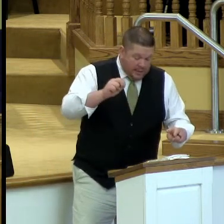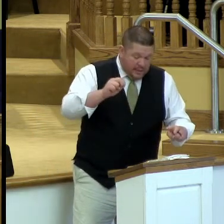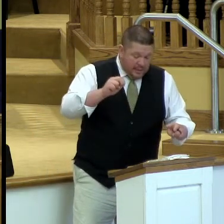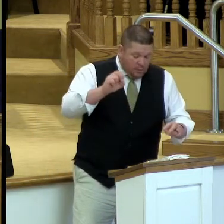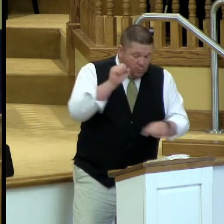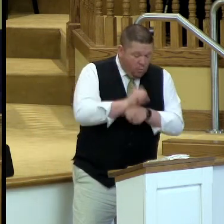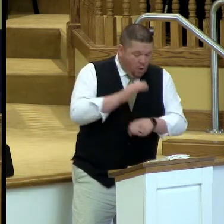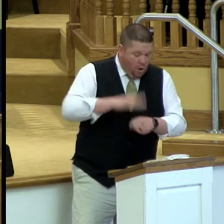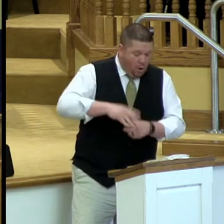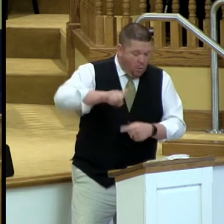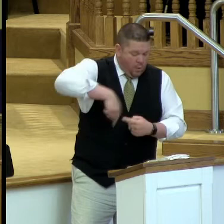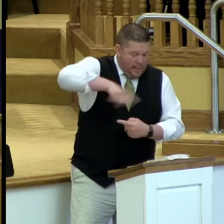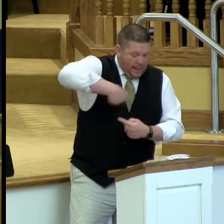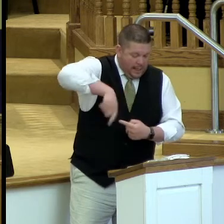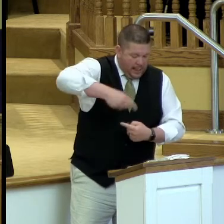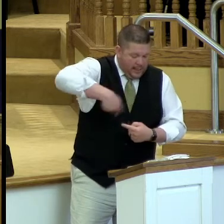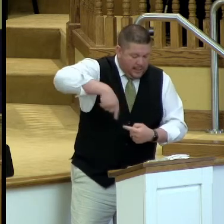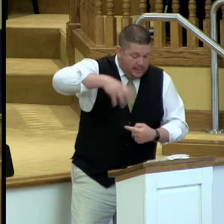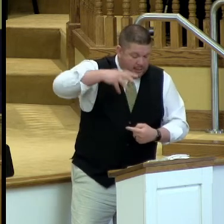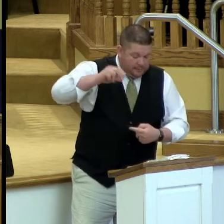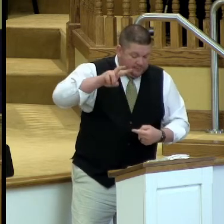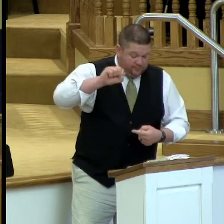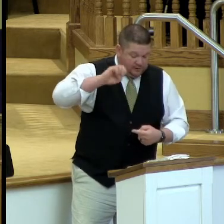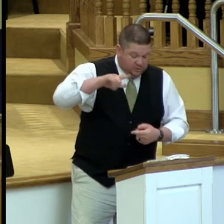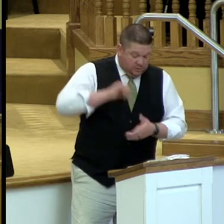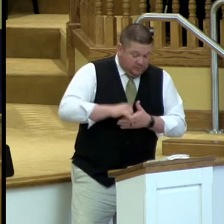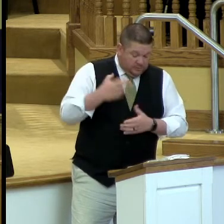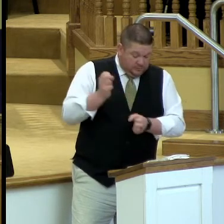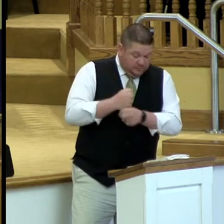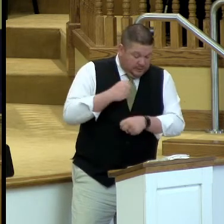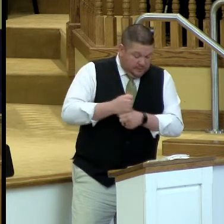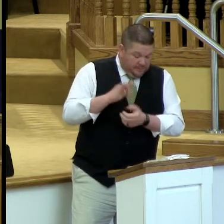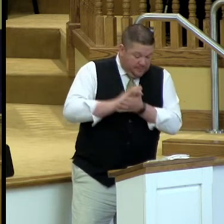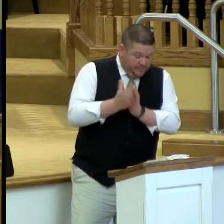and behold, he wrought a work on the wheels. And